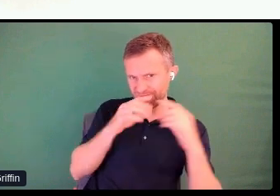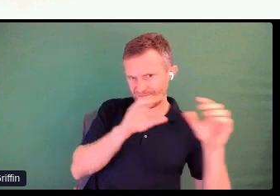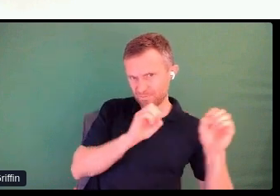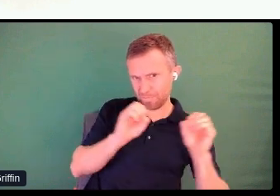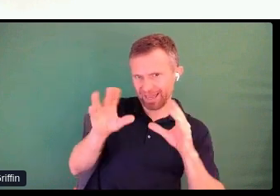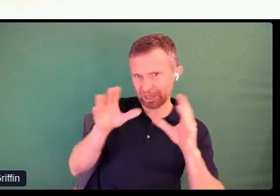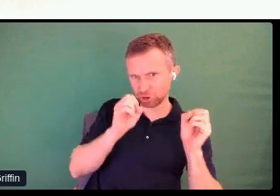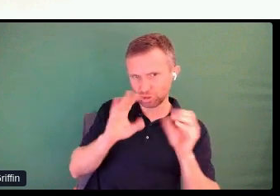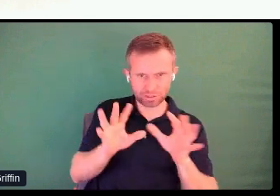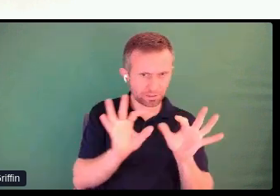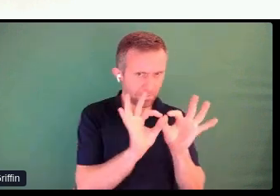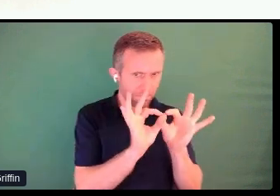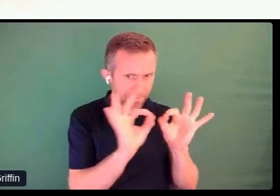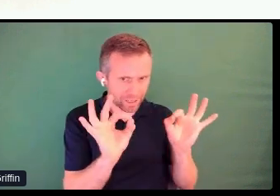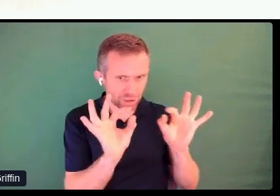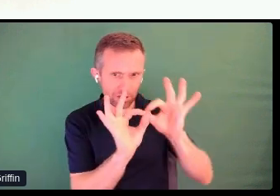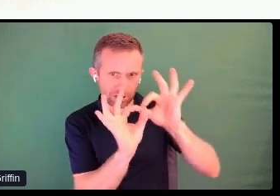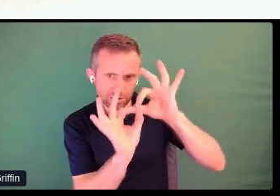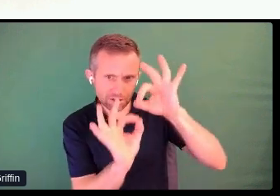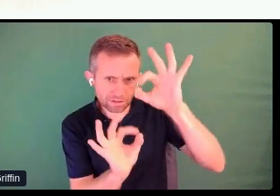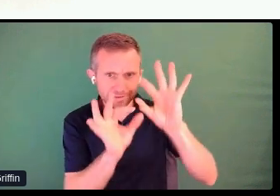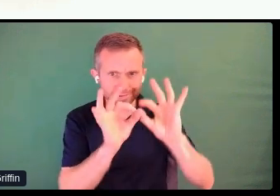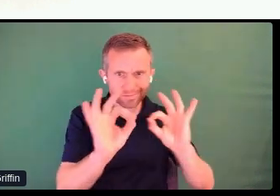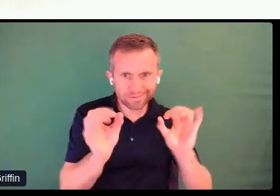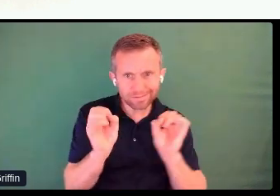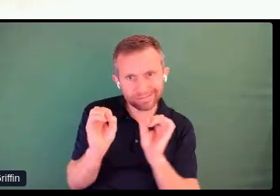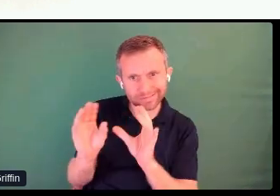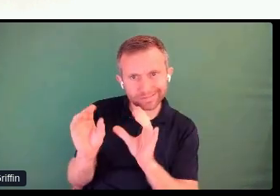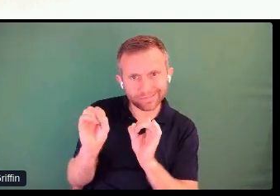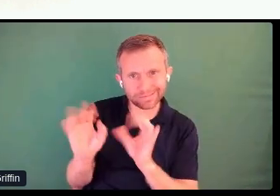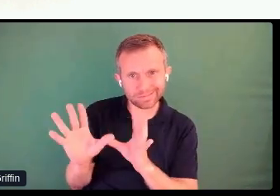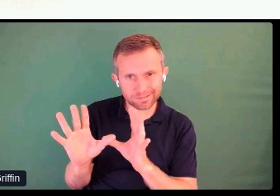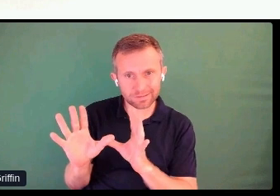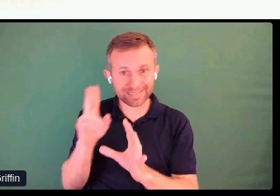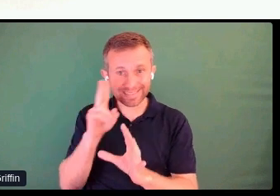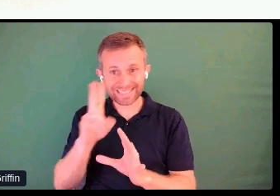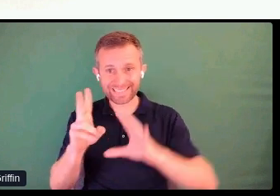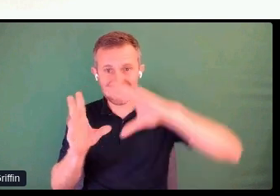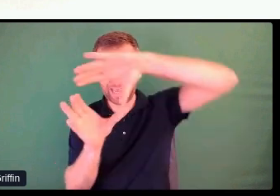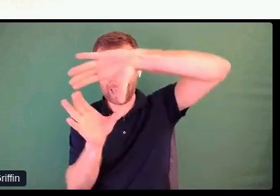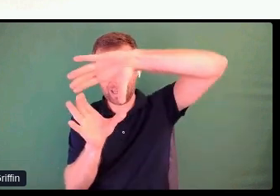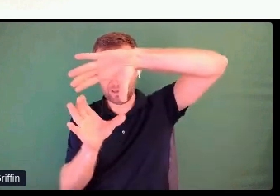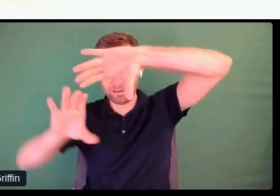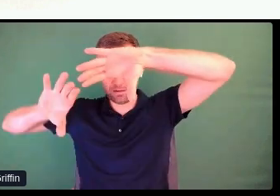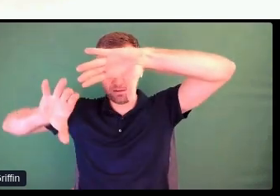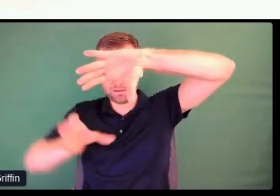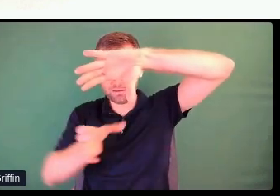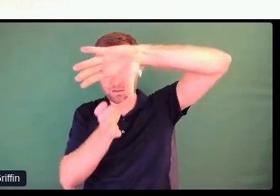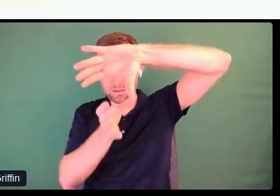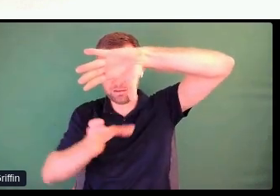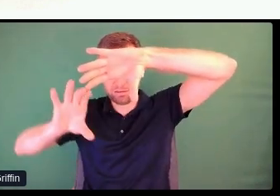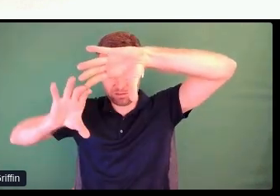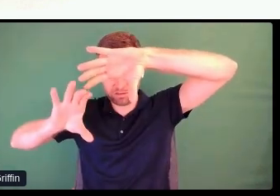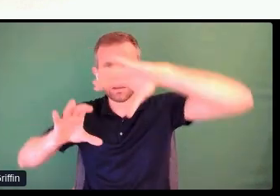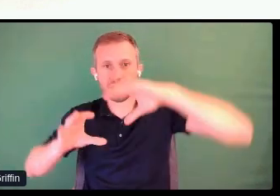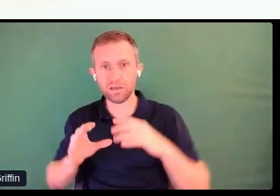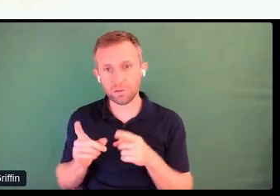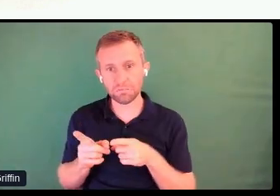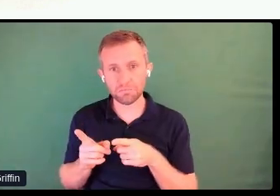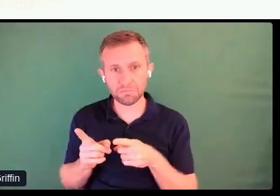orthotic. With a unique integrated hinge, the original heavy metal hinge could be replaced